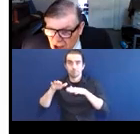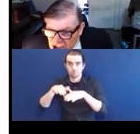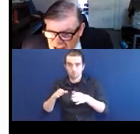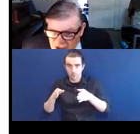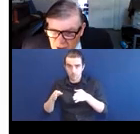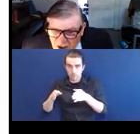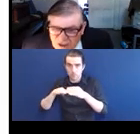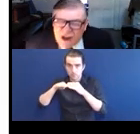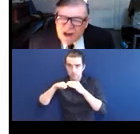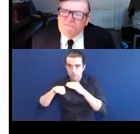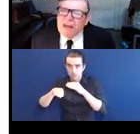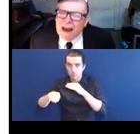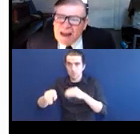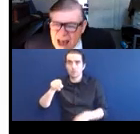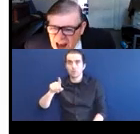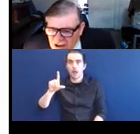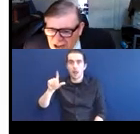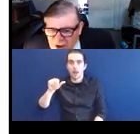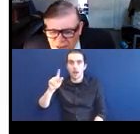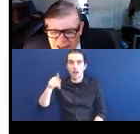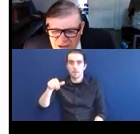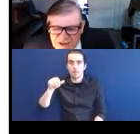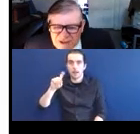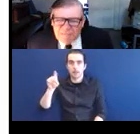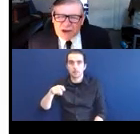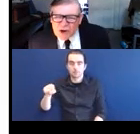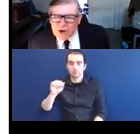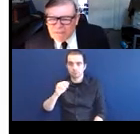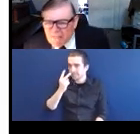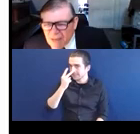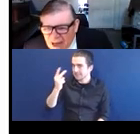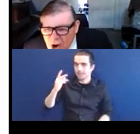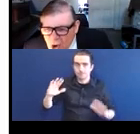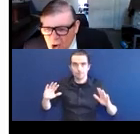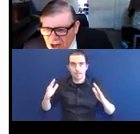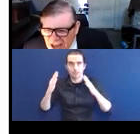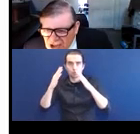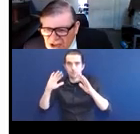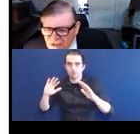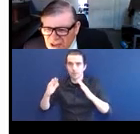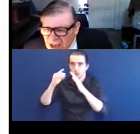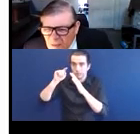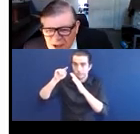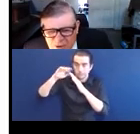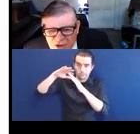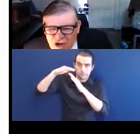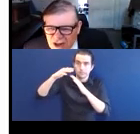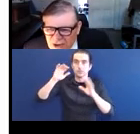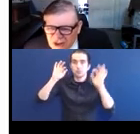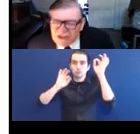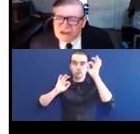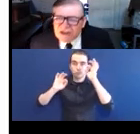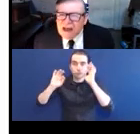The march has now swelled to many hundreds, if not thousands. They've been joined by many organizations of disabled people,